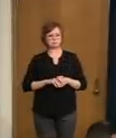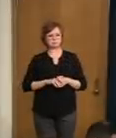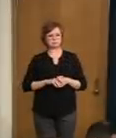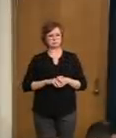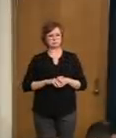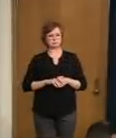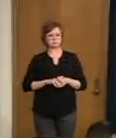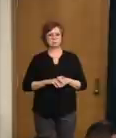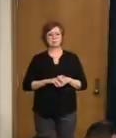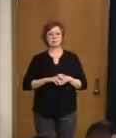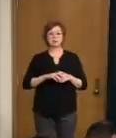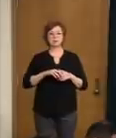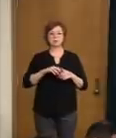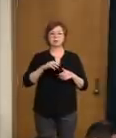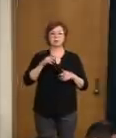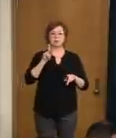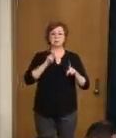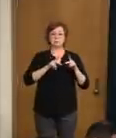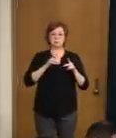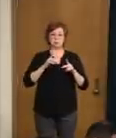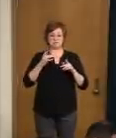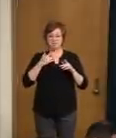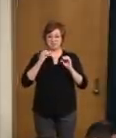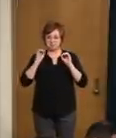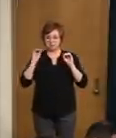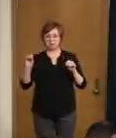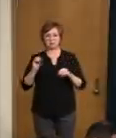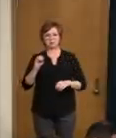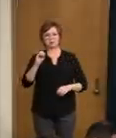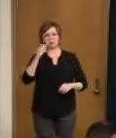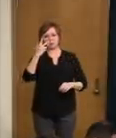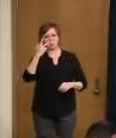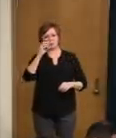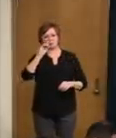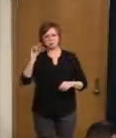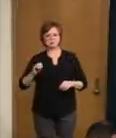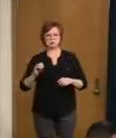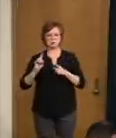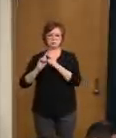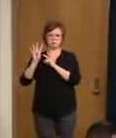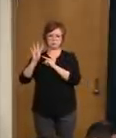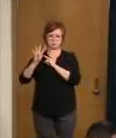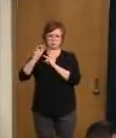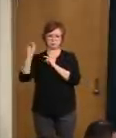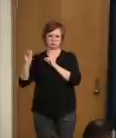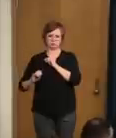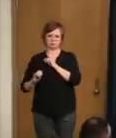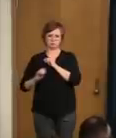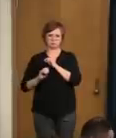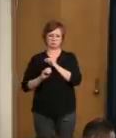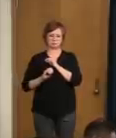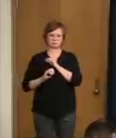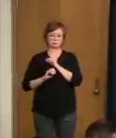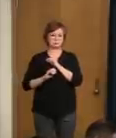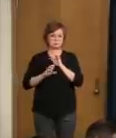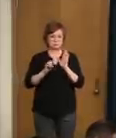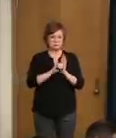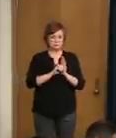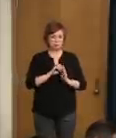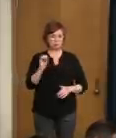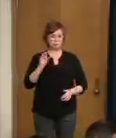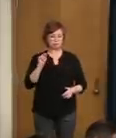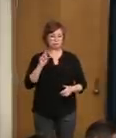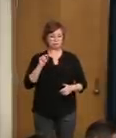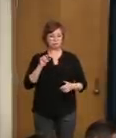can be 3-4%, so it's not low. Previously, it was much lower. Previously, our overall test positive, if you